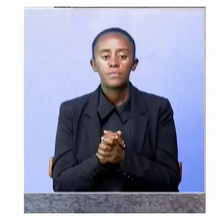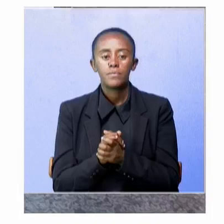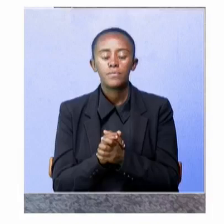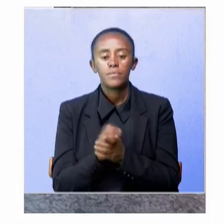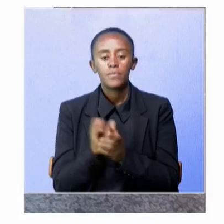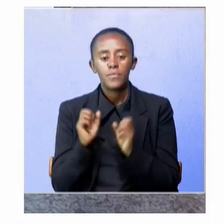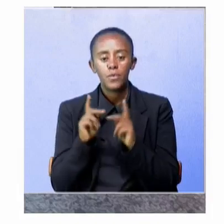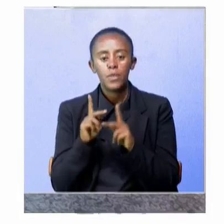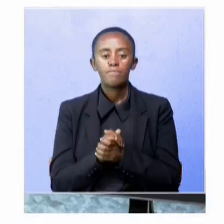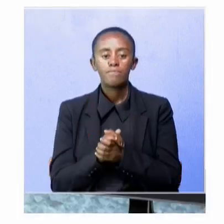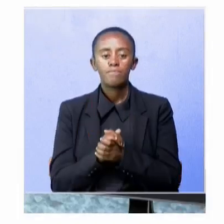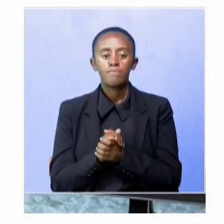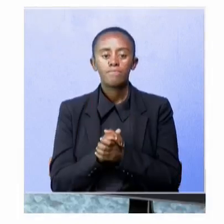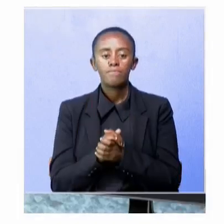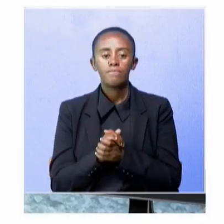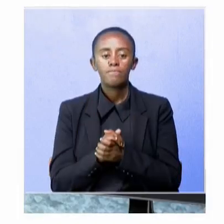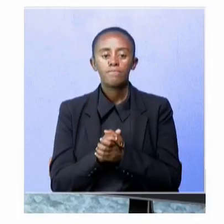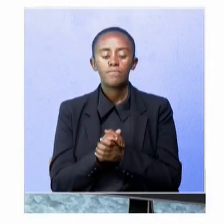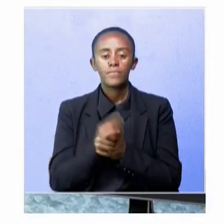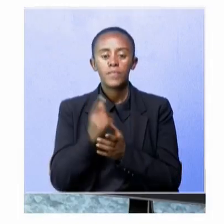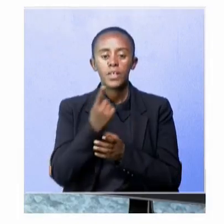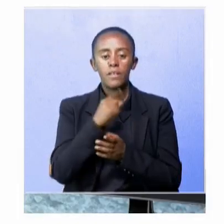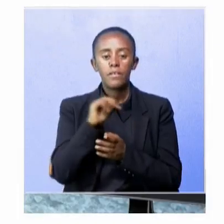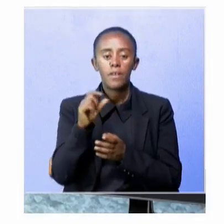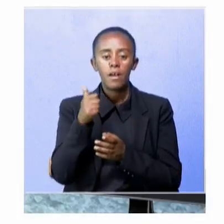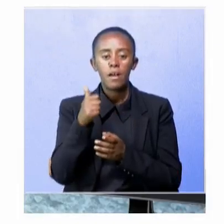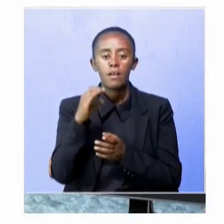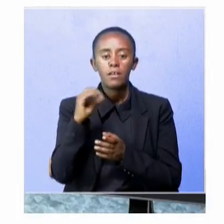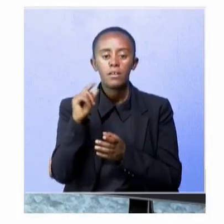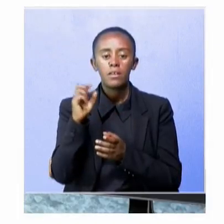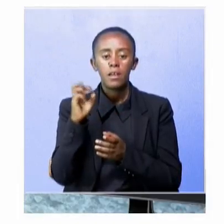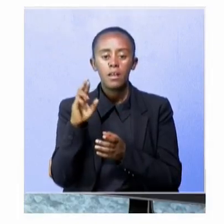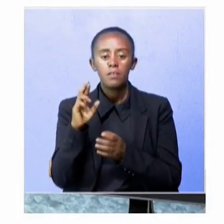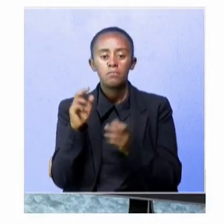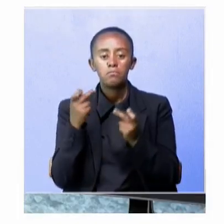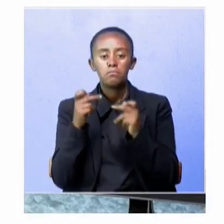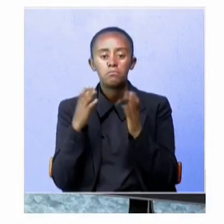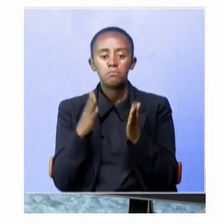Okay, number 3. The actor